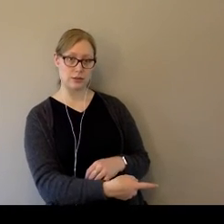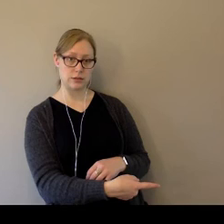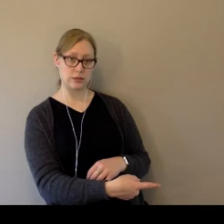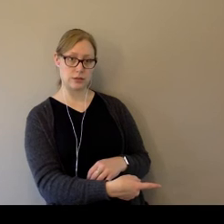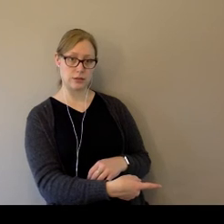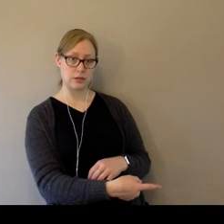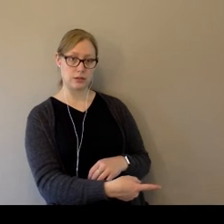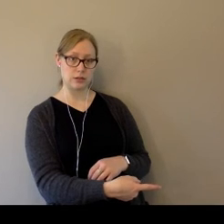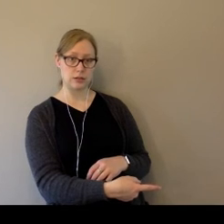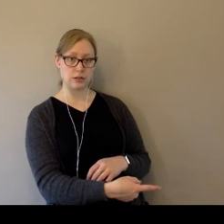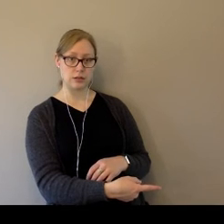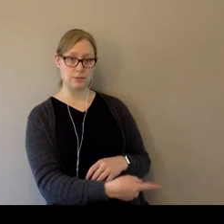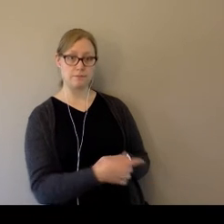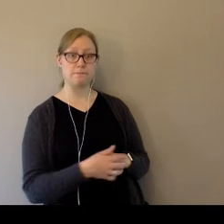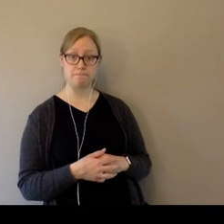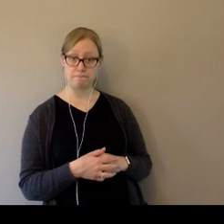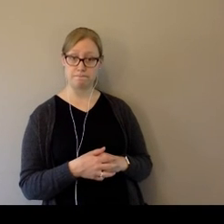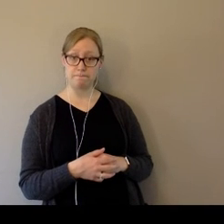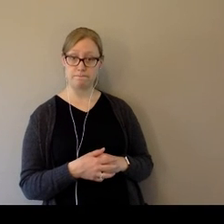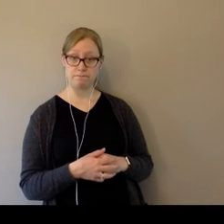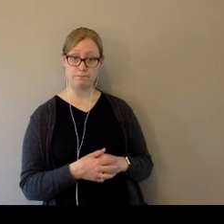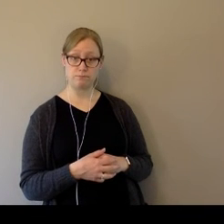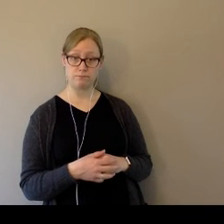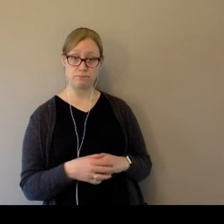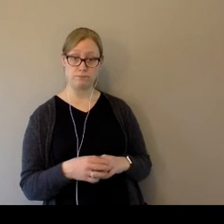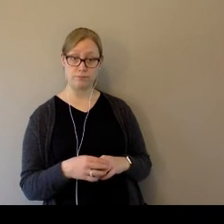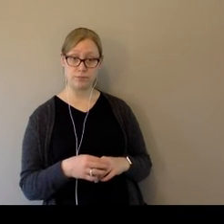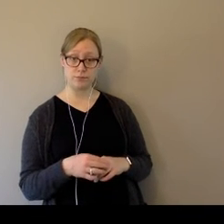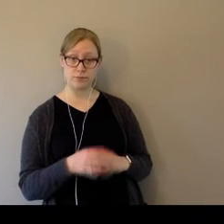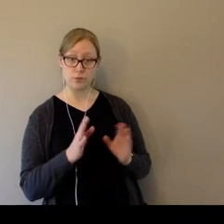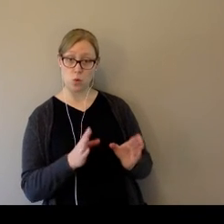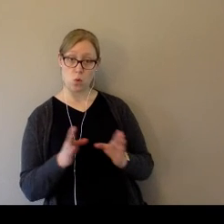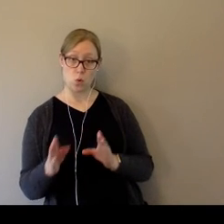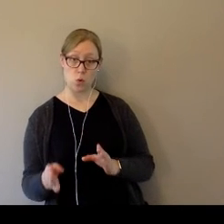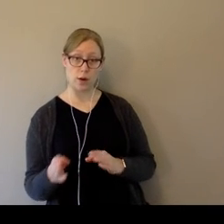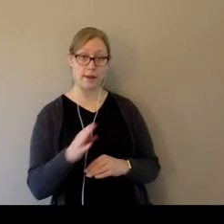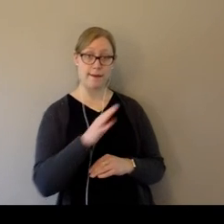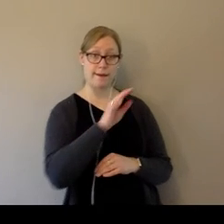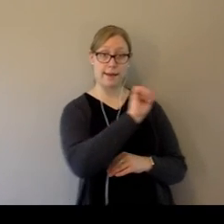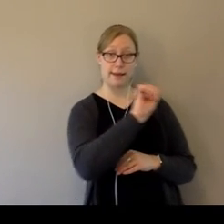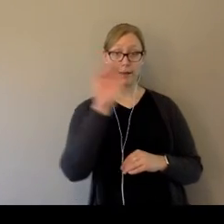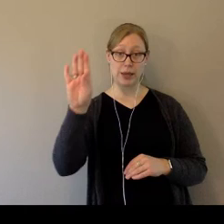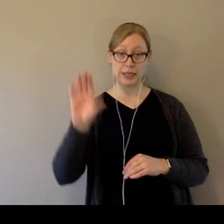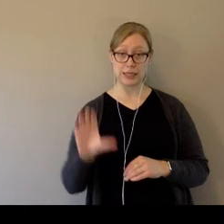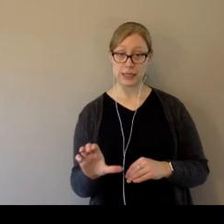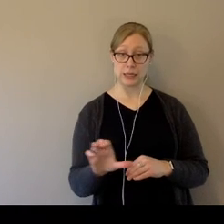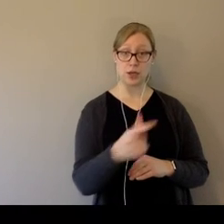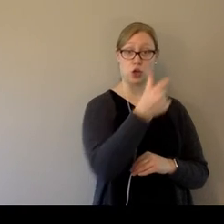G, H. So the order that we went in the order of